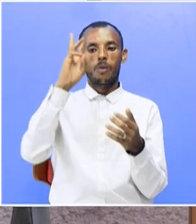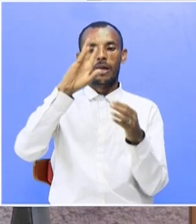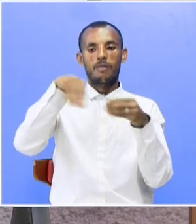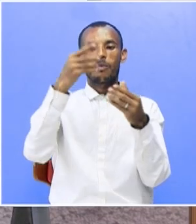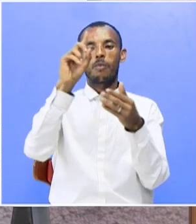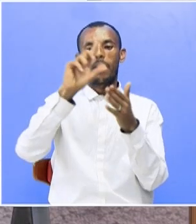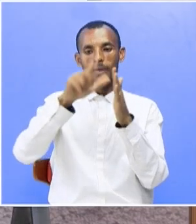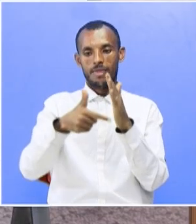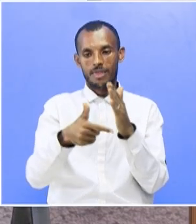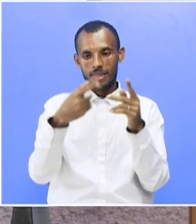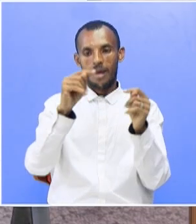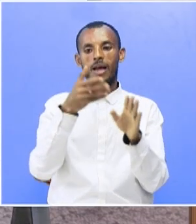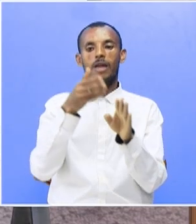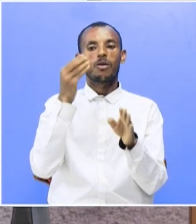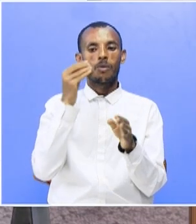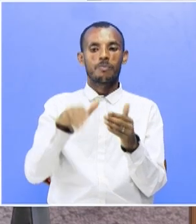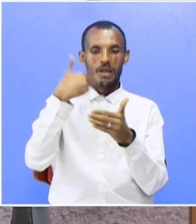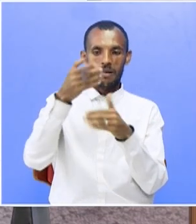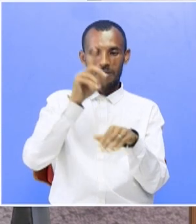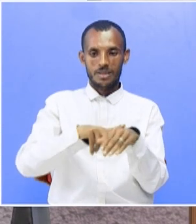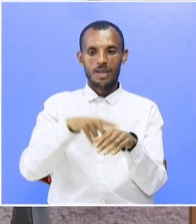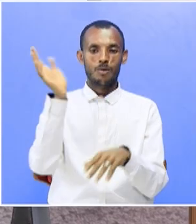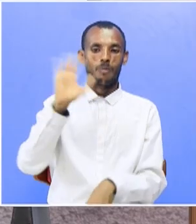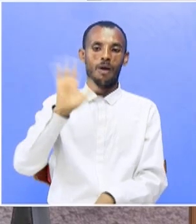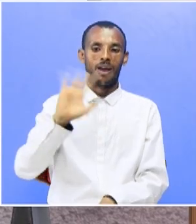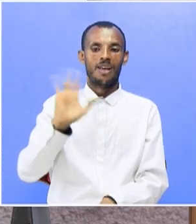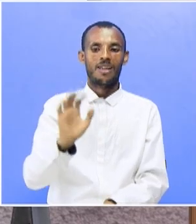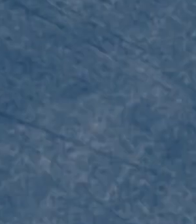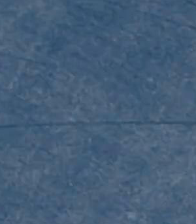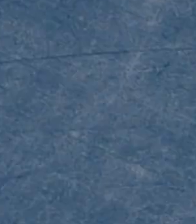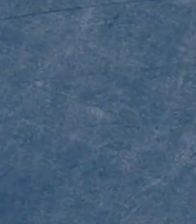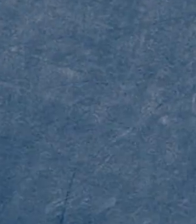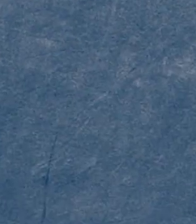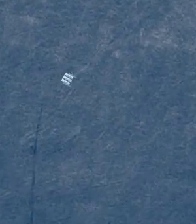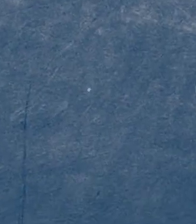the questions. I will give you 1 minute. Try it at home. Until next lesson, goodbye.